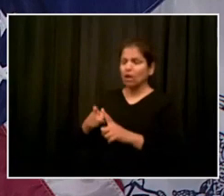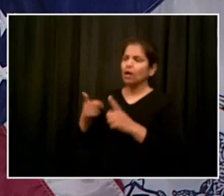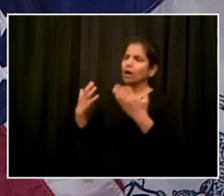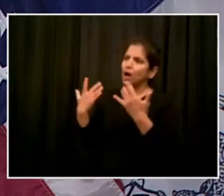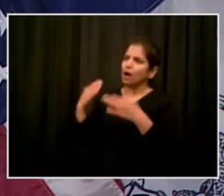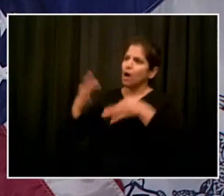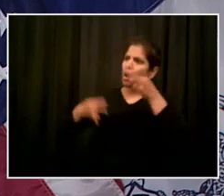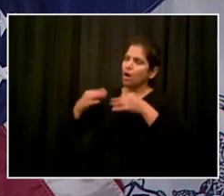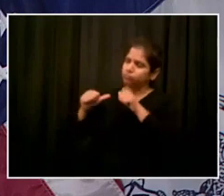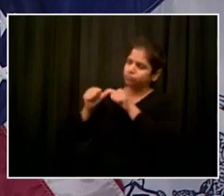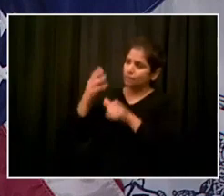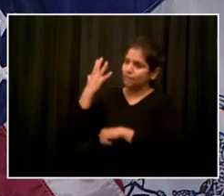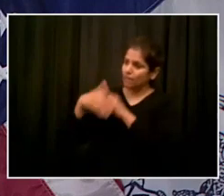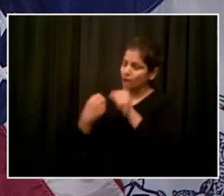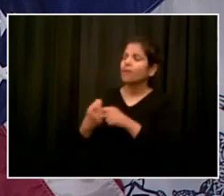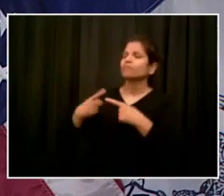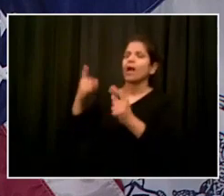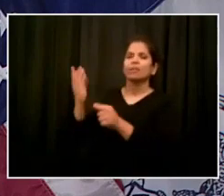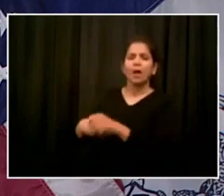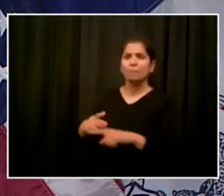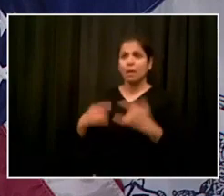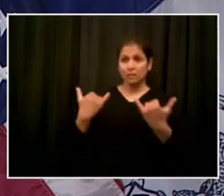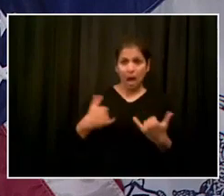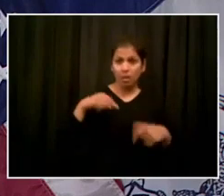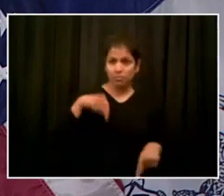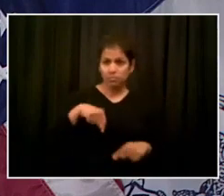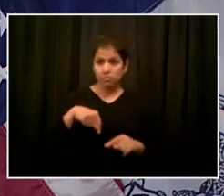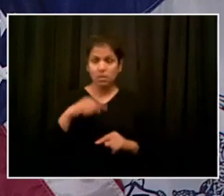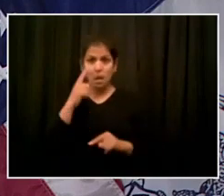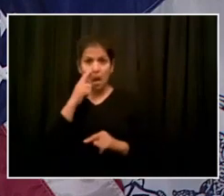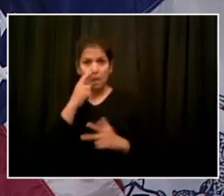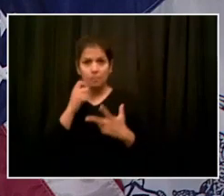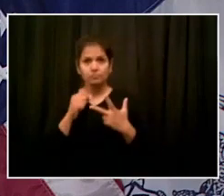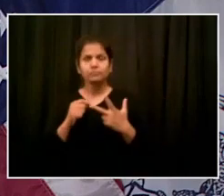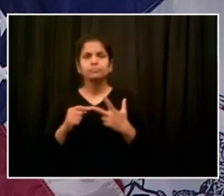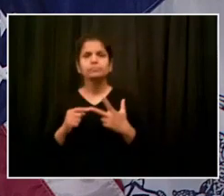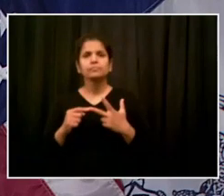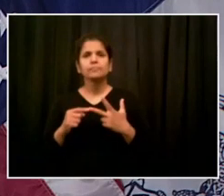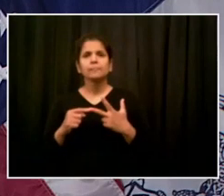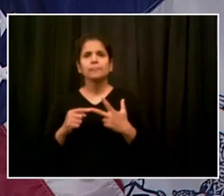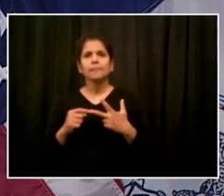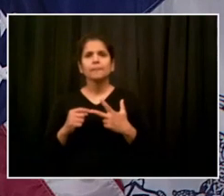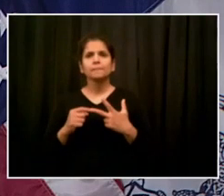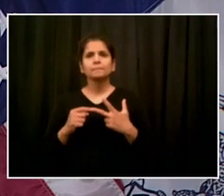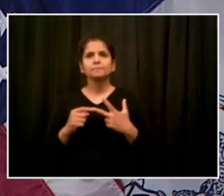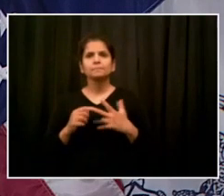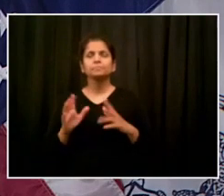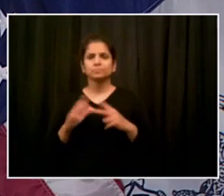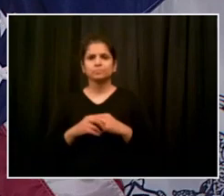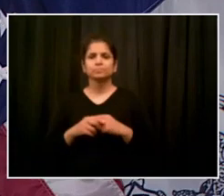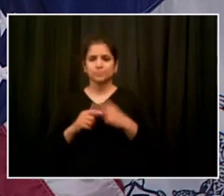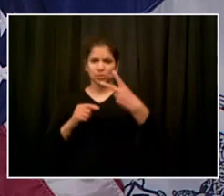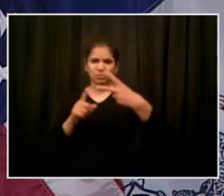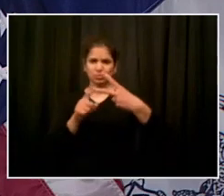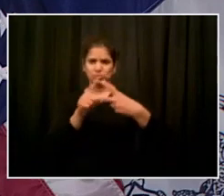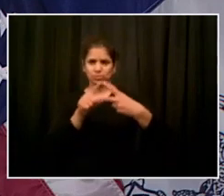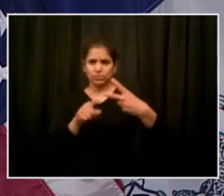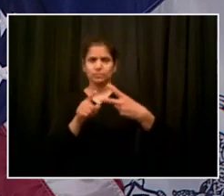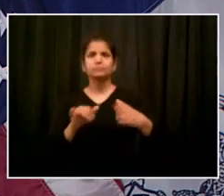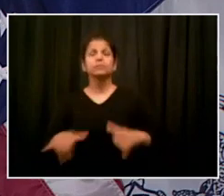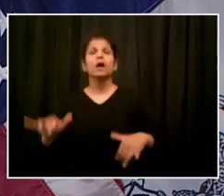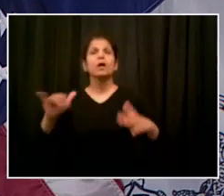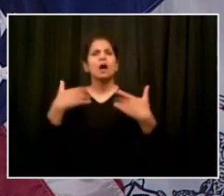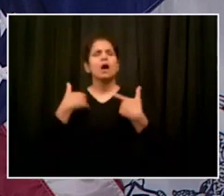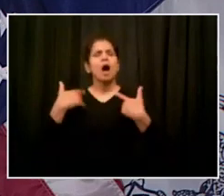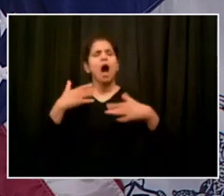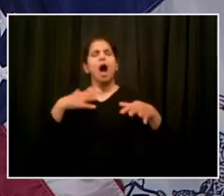bottom line here is, I've been really clear about the fact we made a mistake, I made